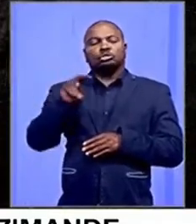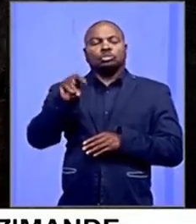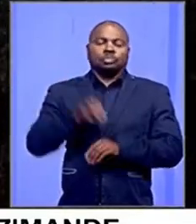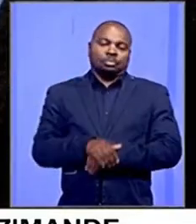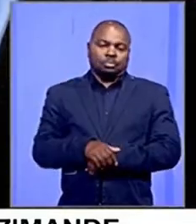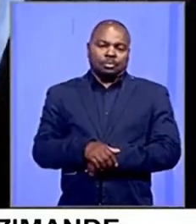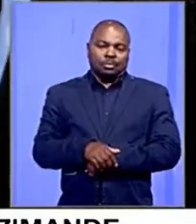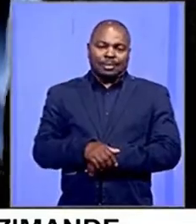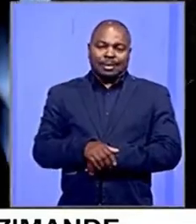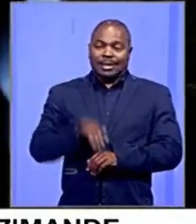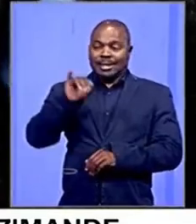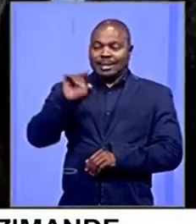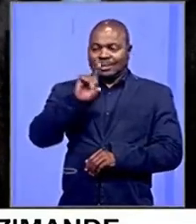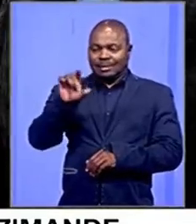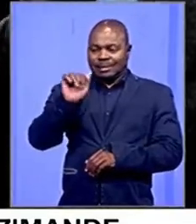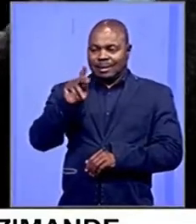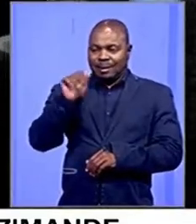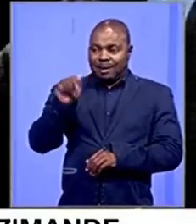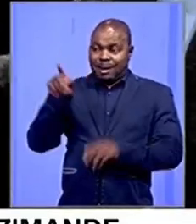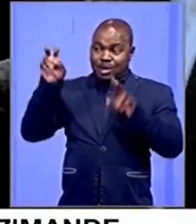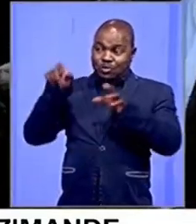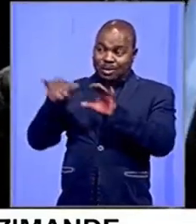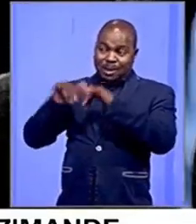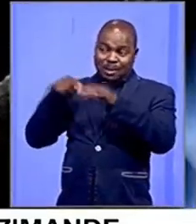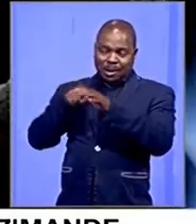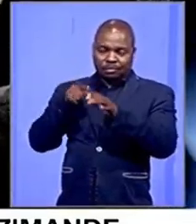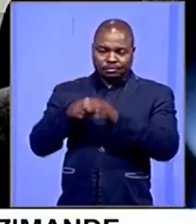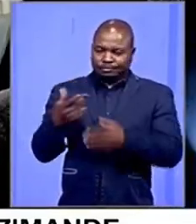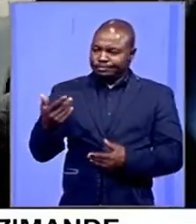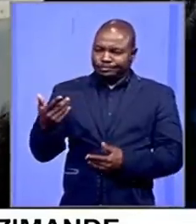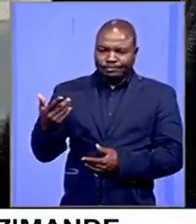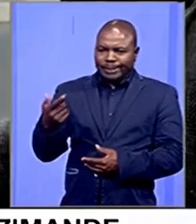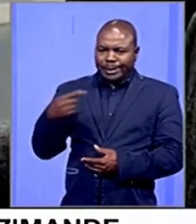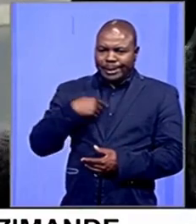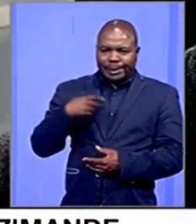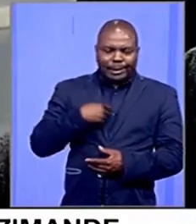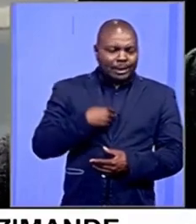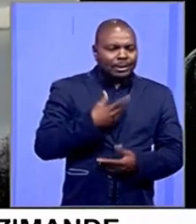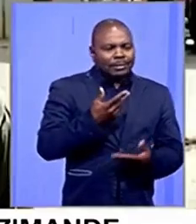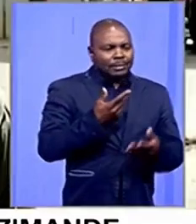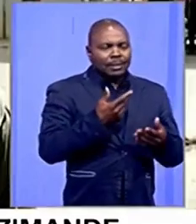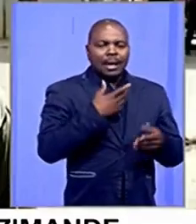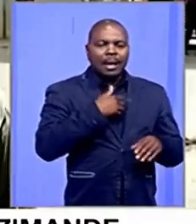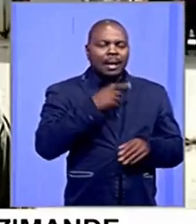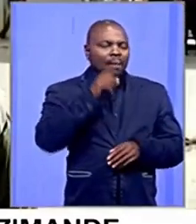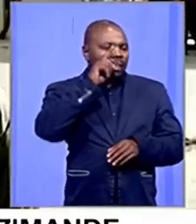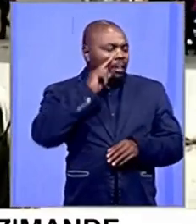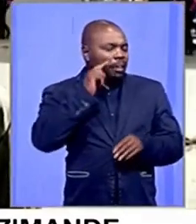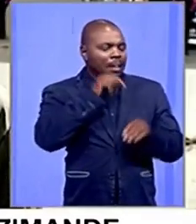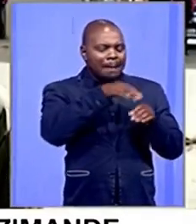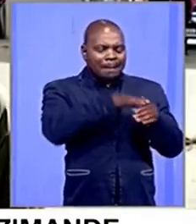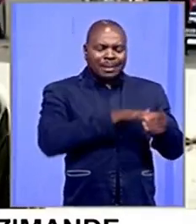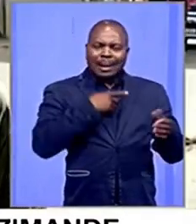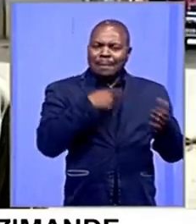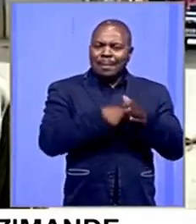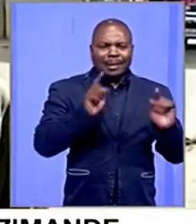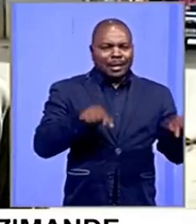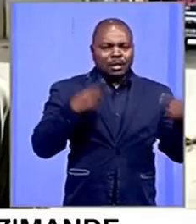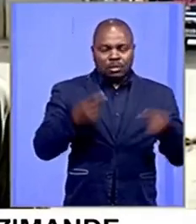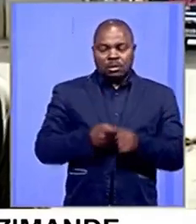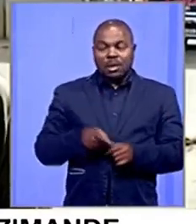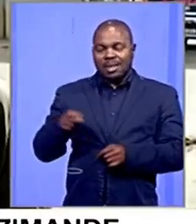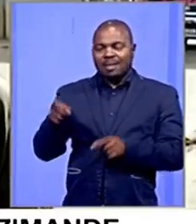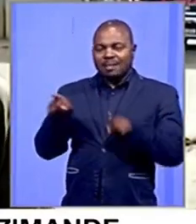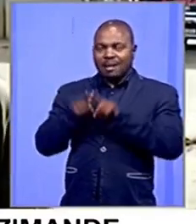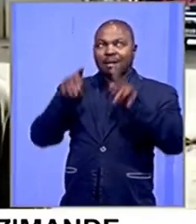of ISAC has affected me drastically because I can't even afford to buy a pack of sanitary pads. It's just part of money laundering